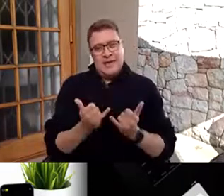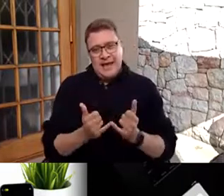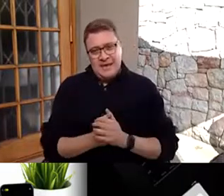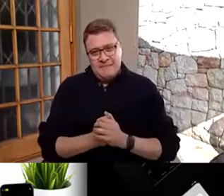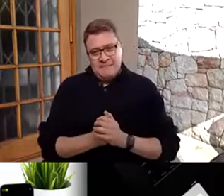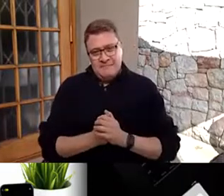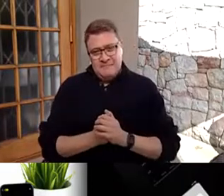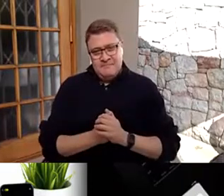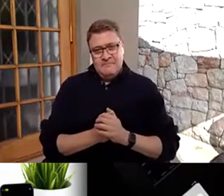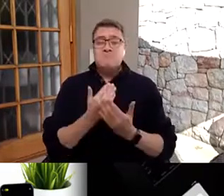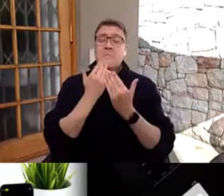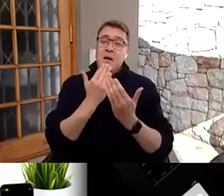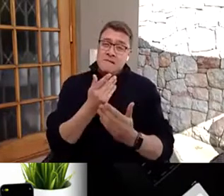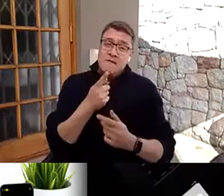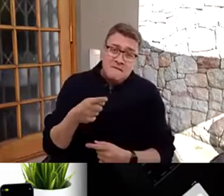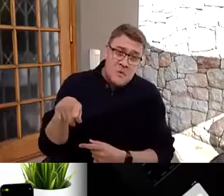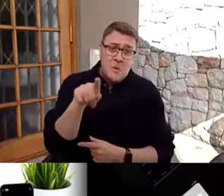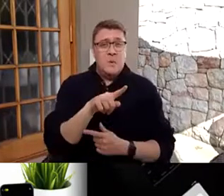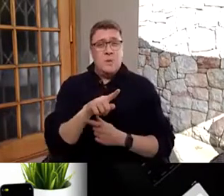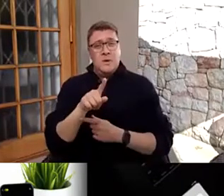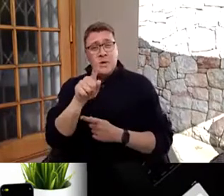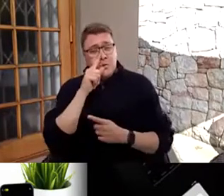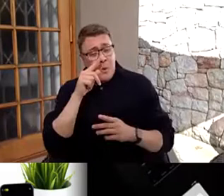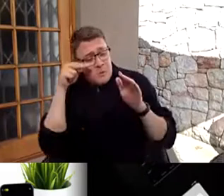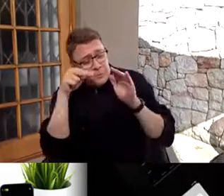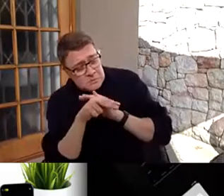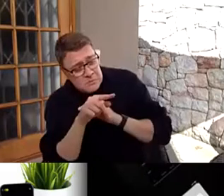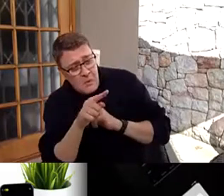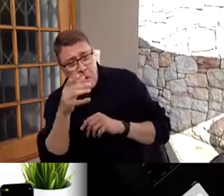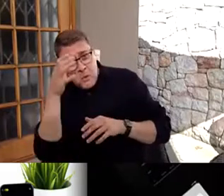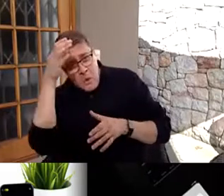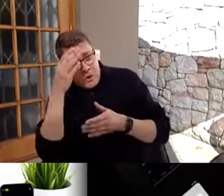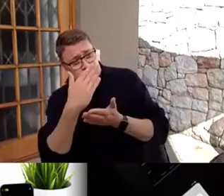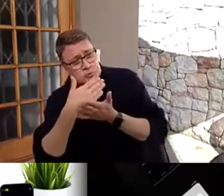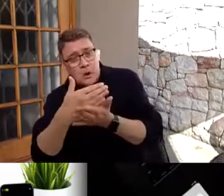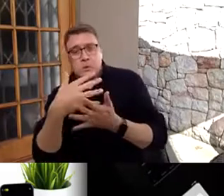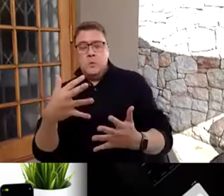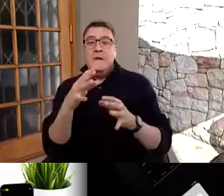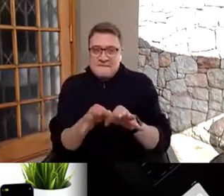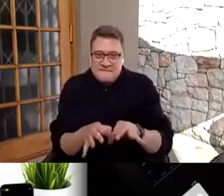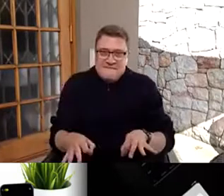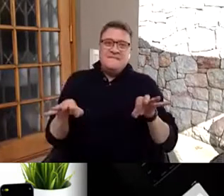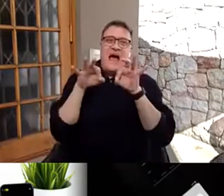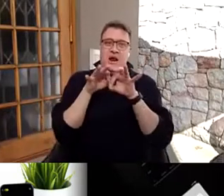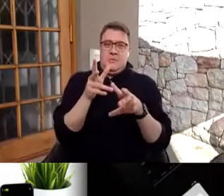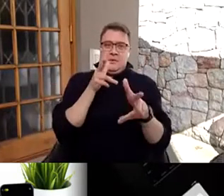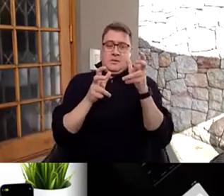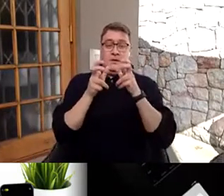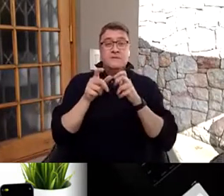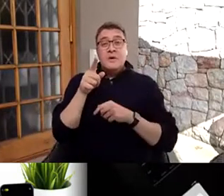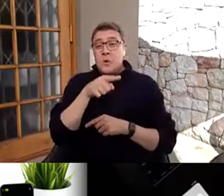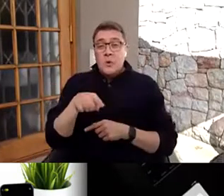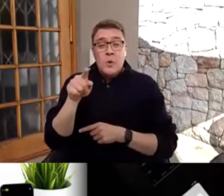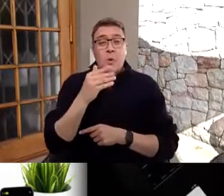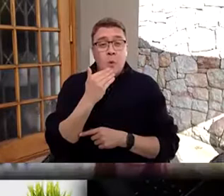grateful for you. Your insight and your knowledge has been incredibly valuable. For those of you that have joined